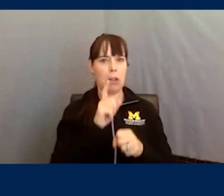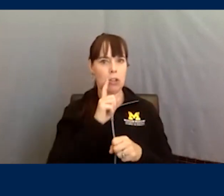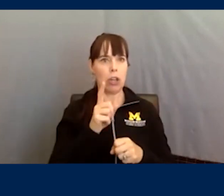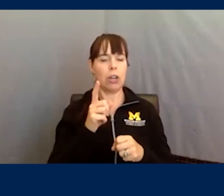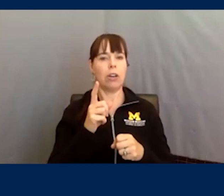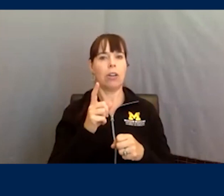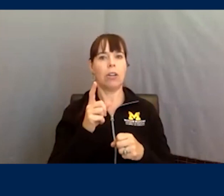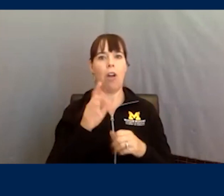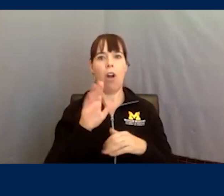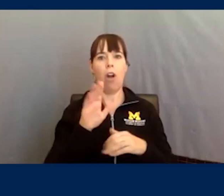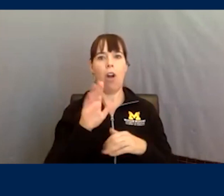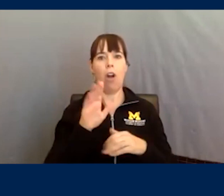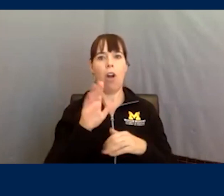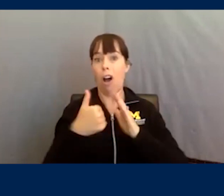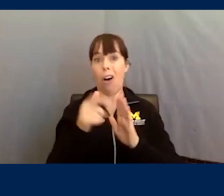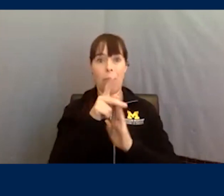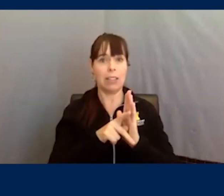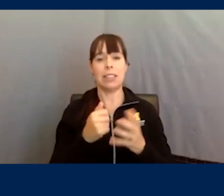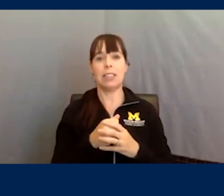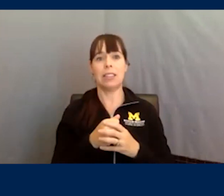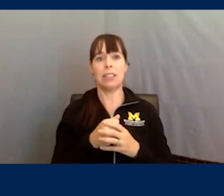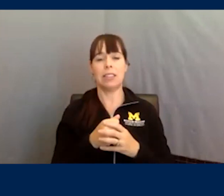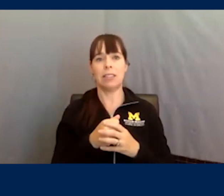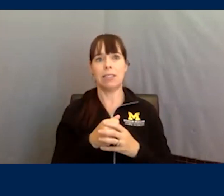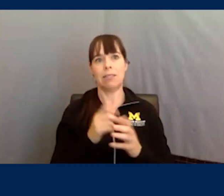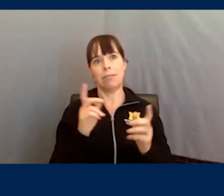all policies are